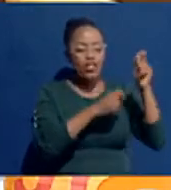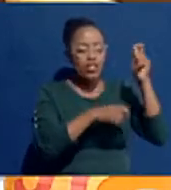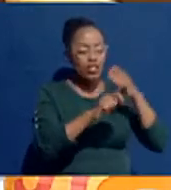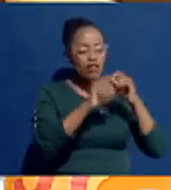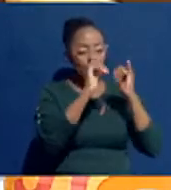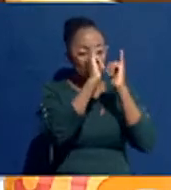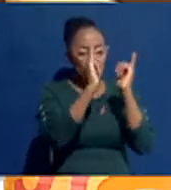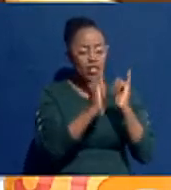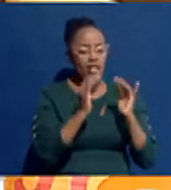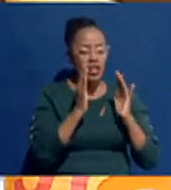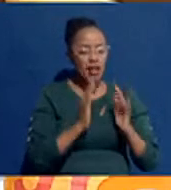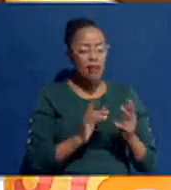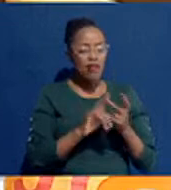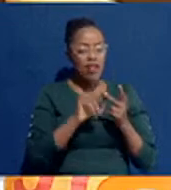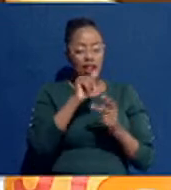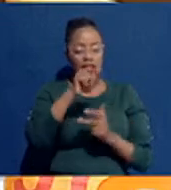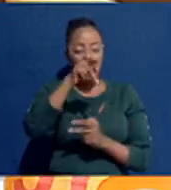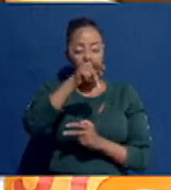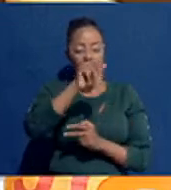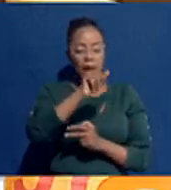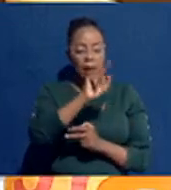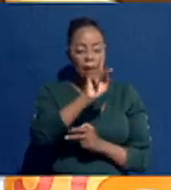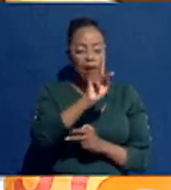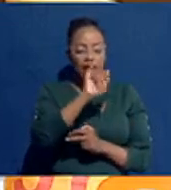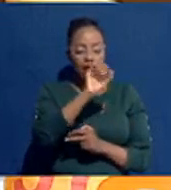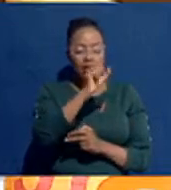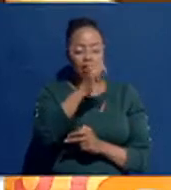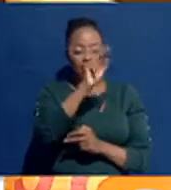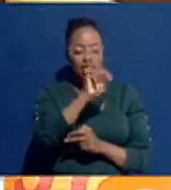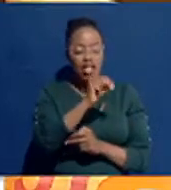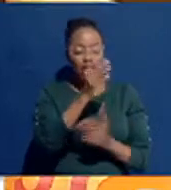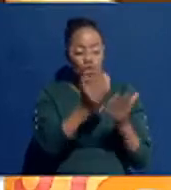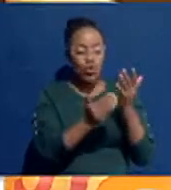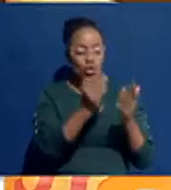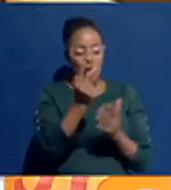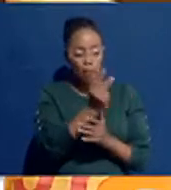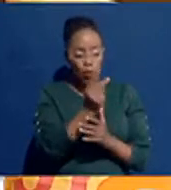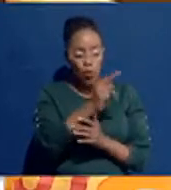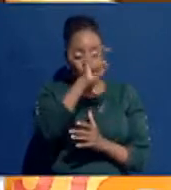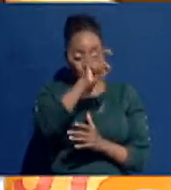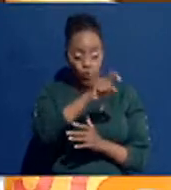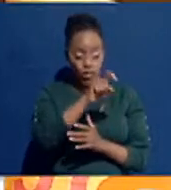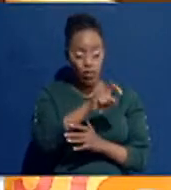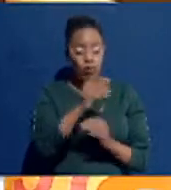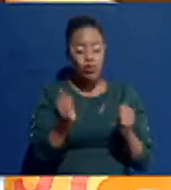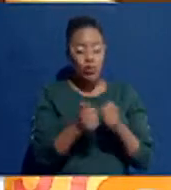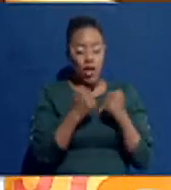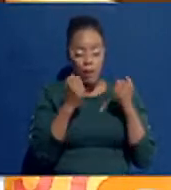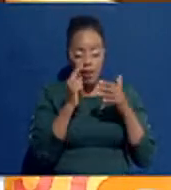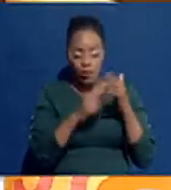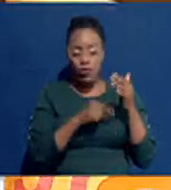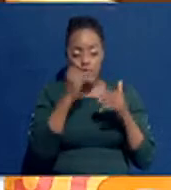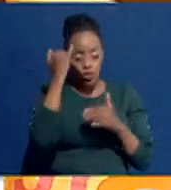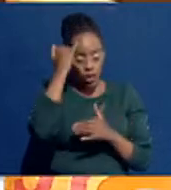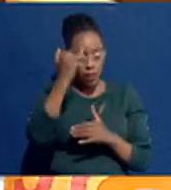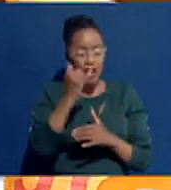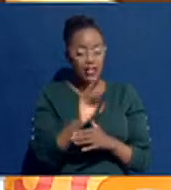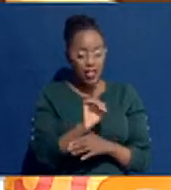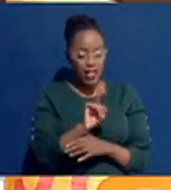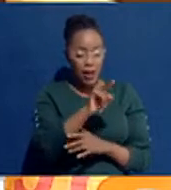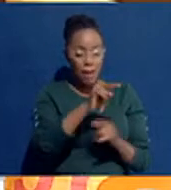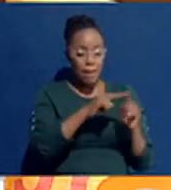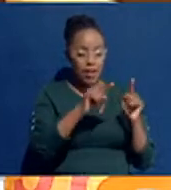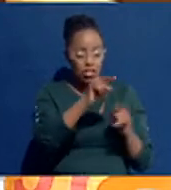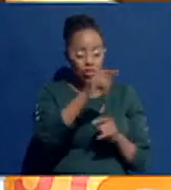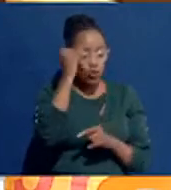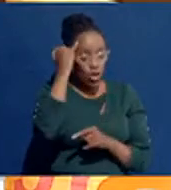Italian and one to a Pakistani. You can comprehend what was supposed to take place. I don't want to imagine, but just imagine that